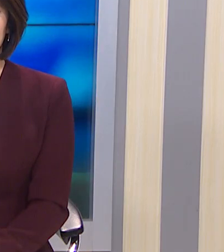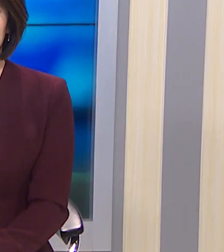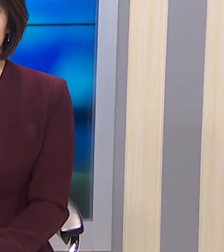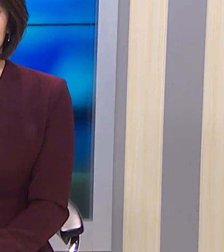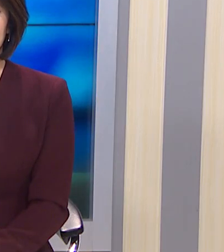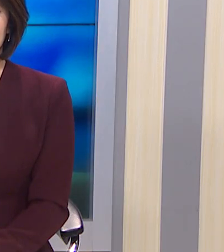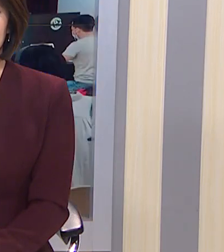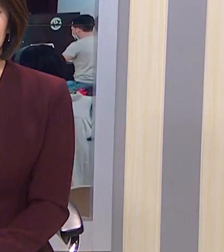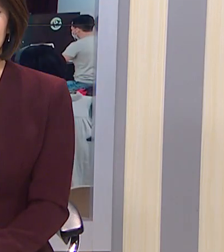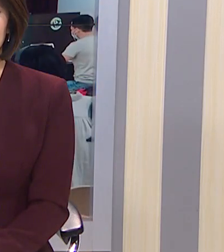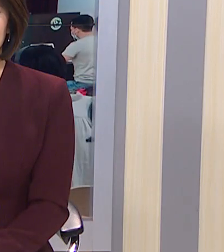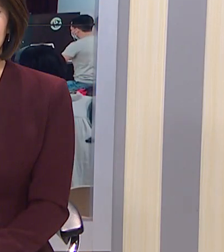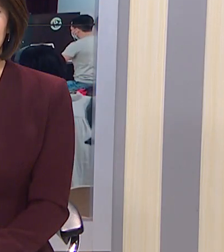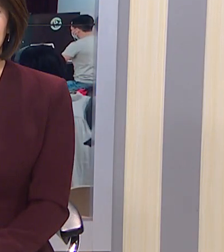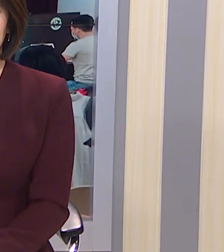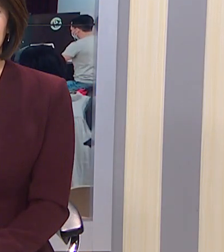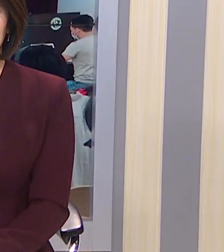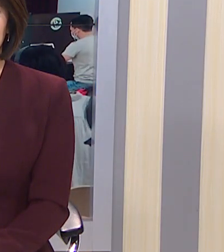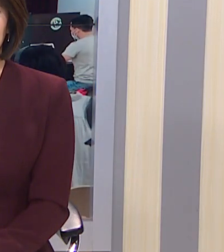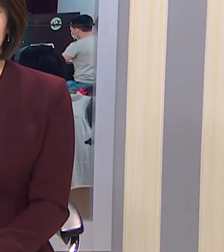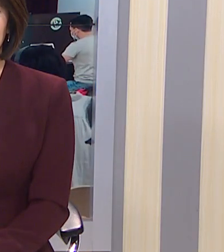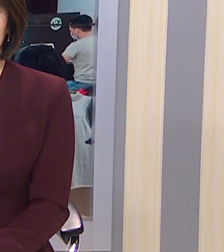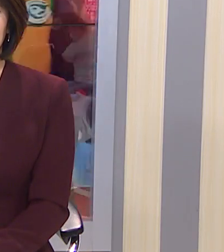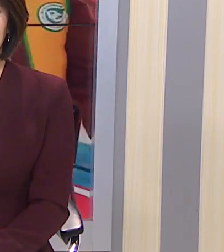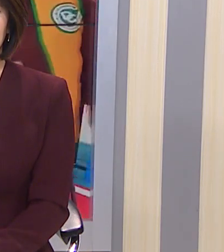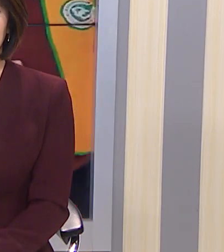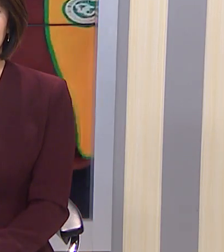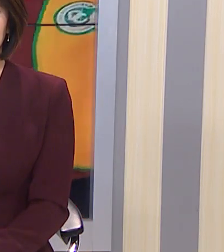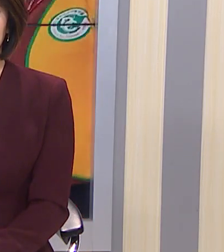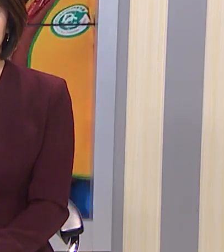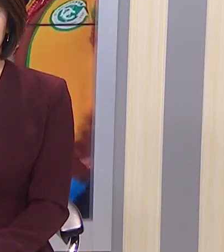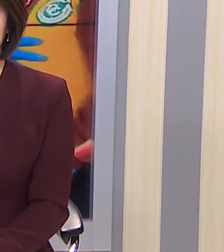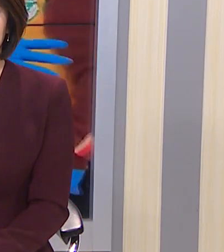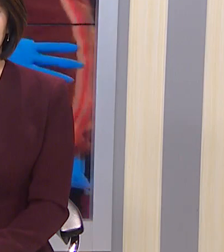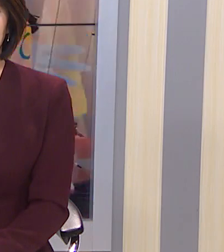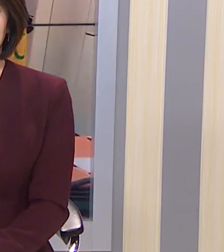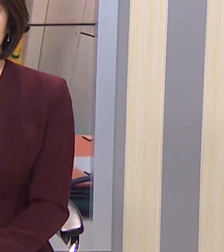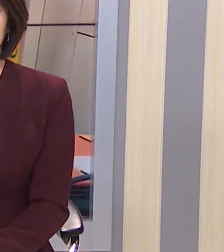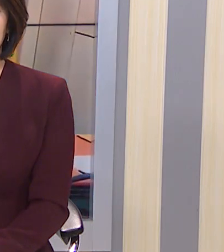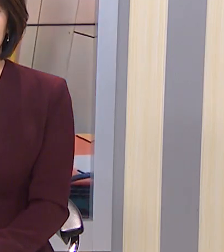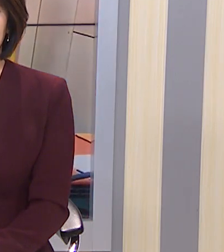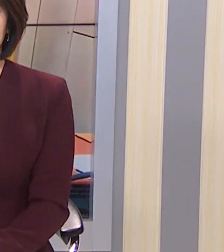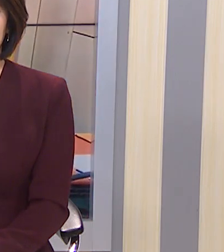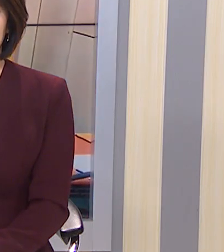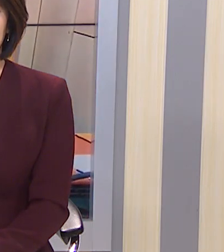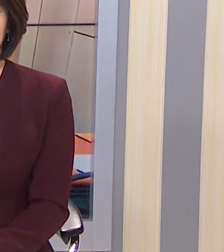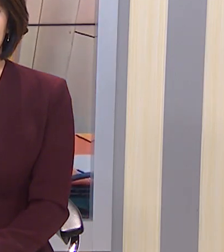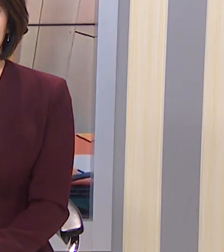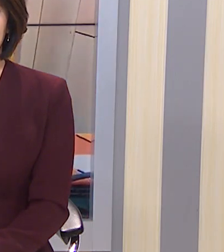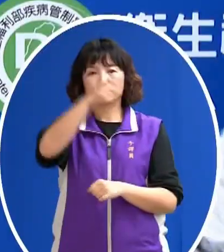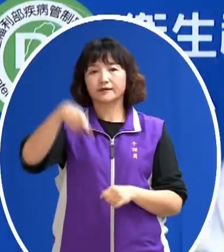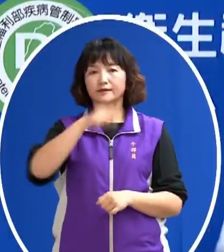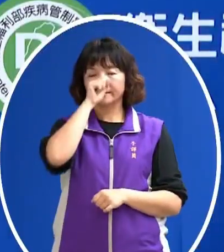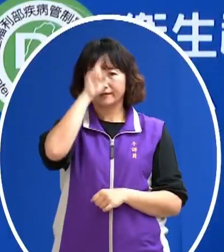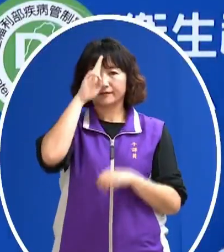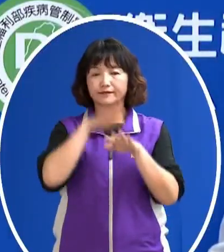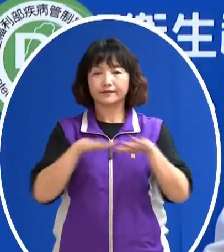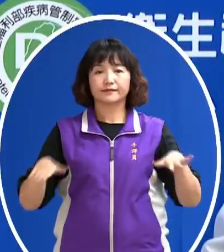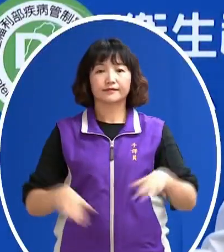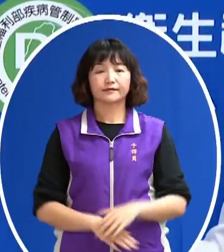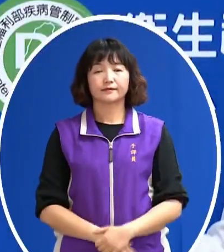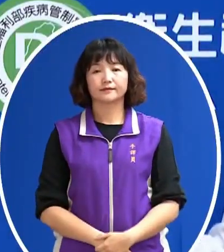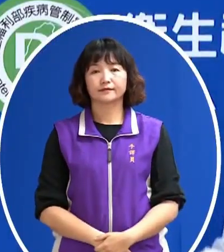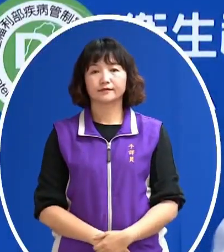an explosion of cases. Taiwan couldn't score highly because it never had such an explosion.